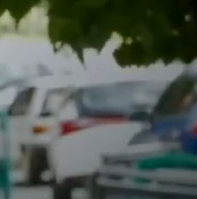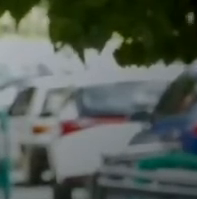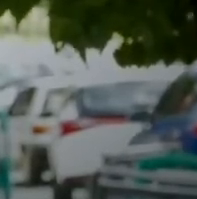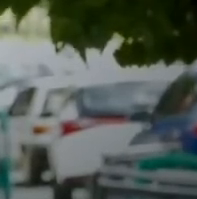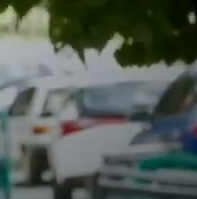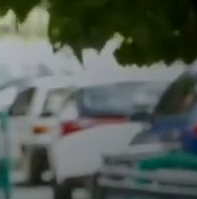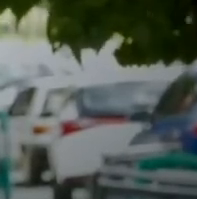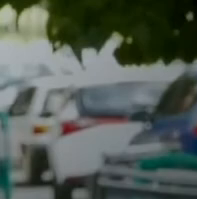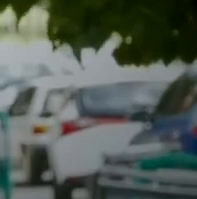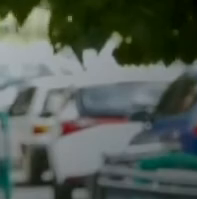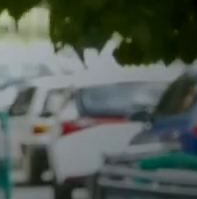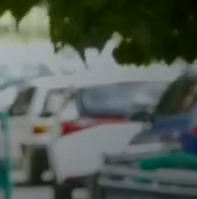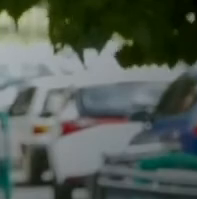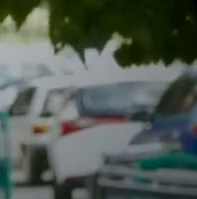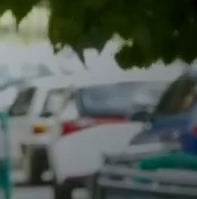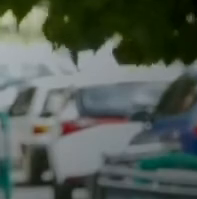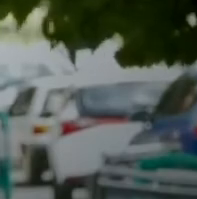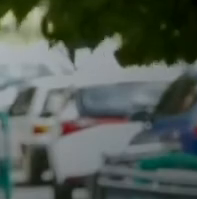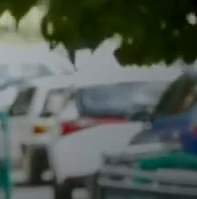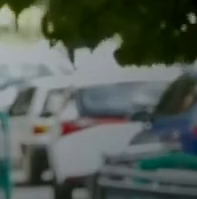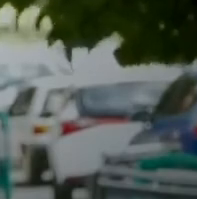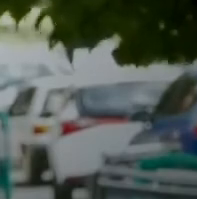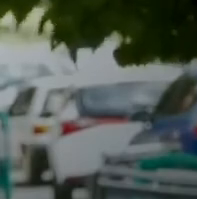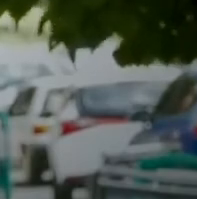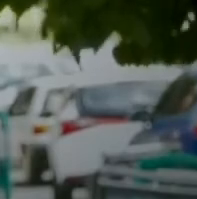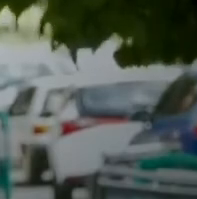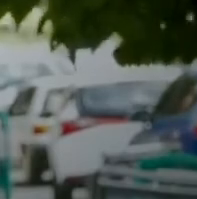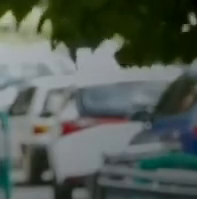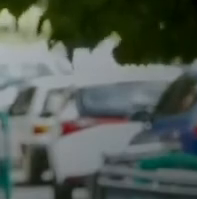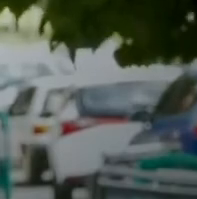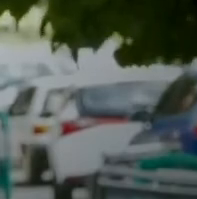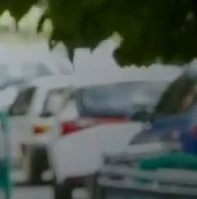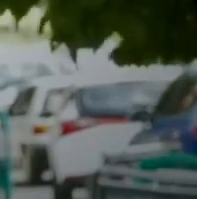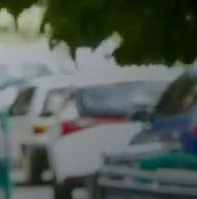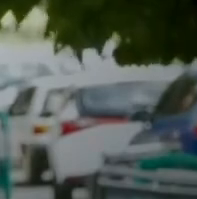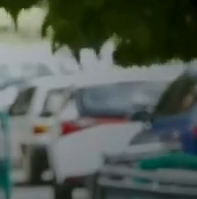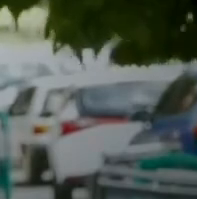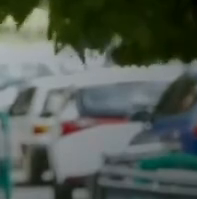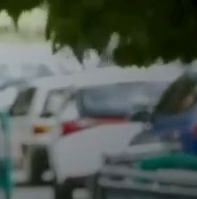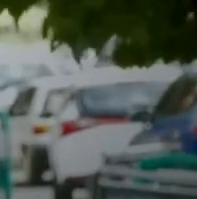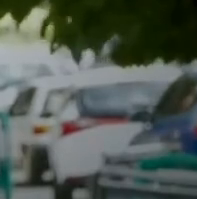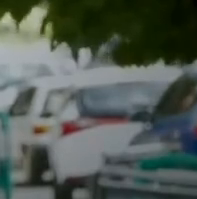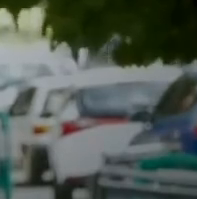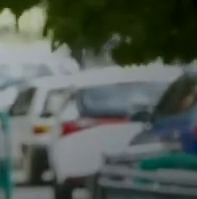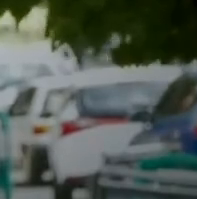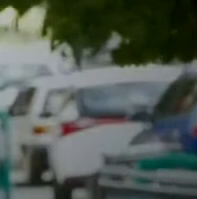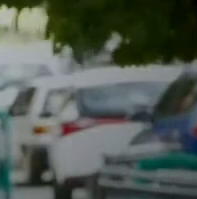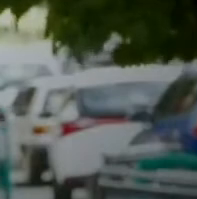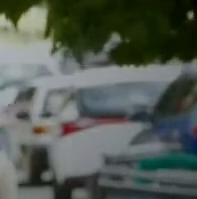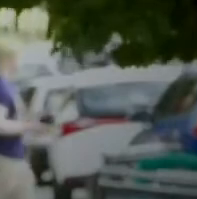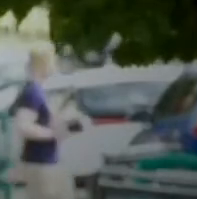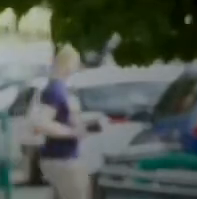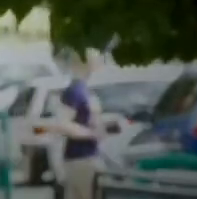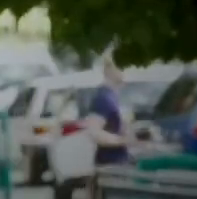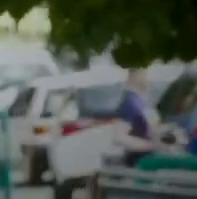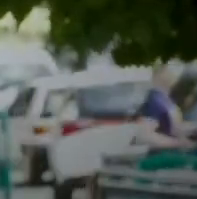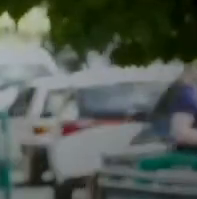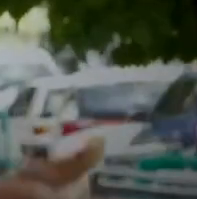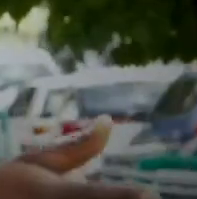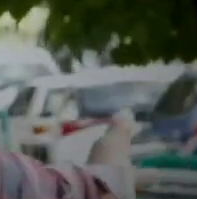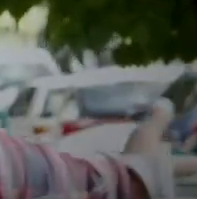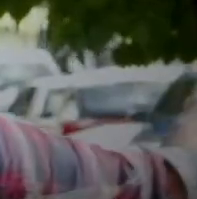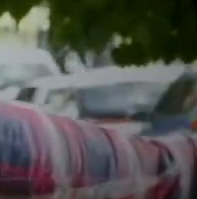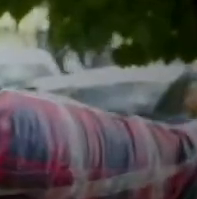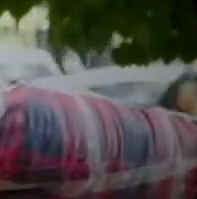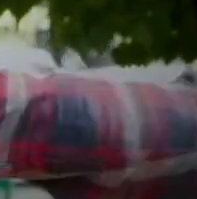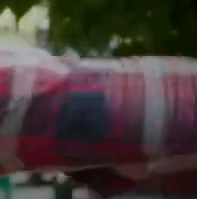ko strateng ko sepela mo strateng so di tlhokometse ntho ga ai ke le batjha ai ke tsa ntse shapo re ka khona o cleana